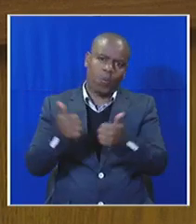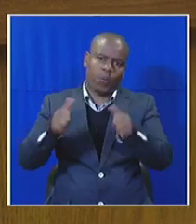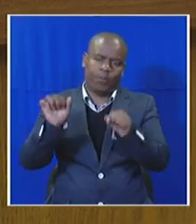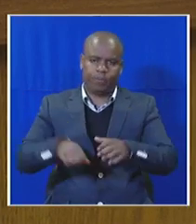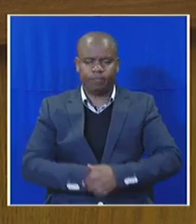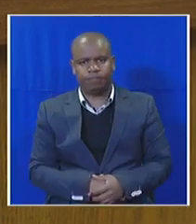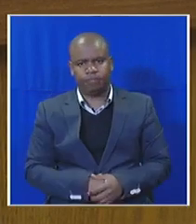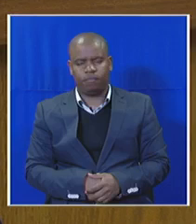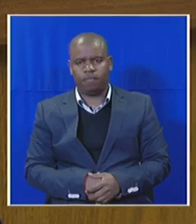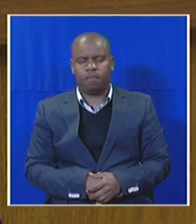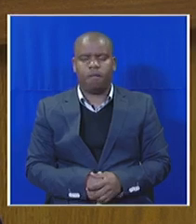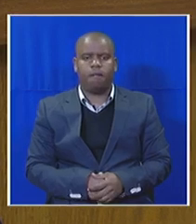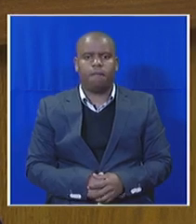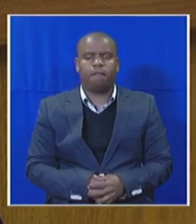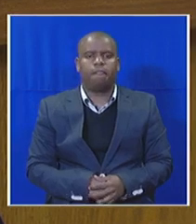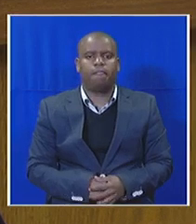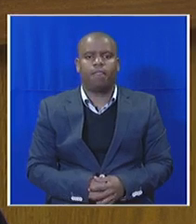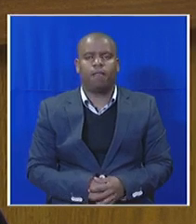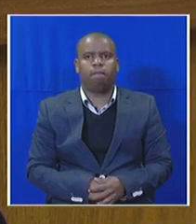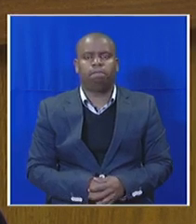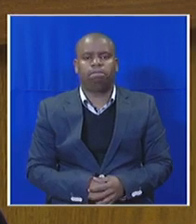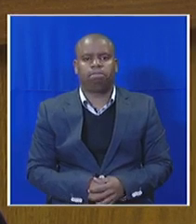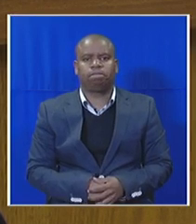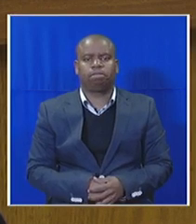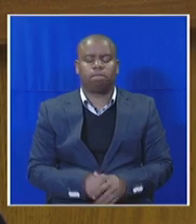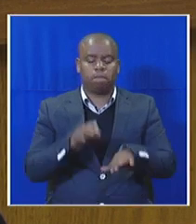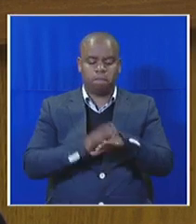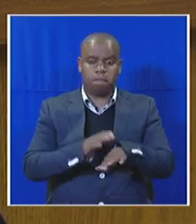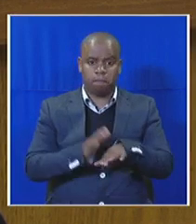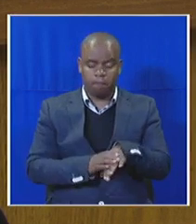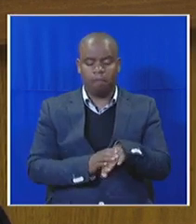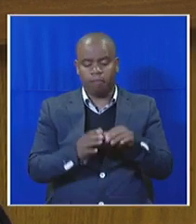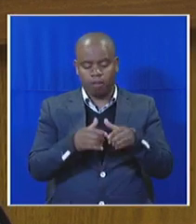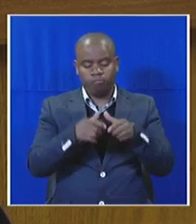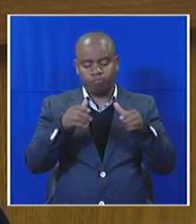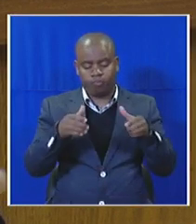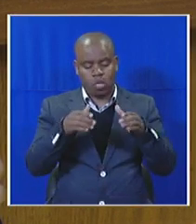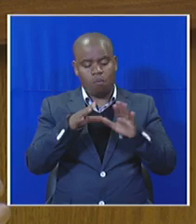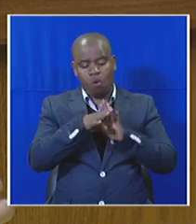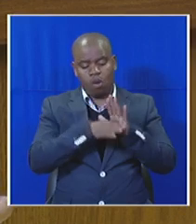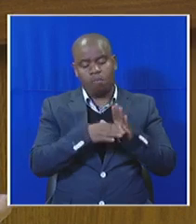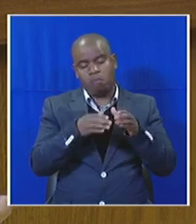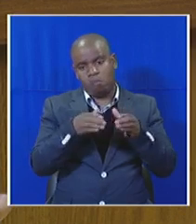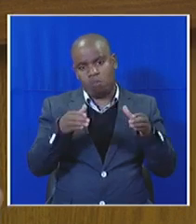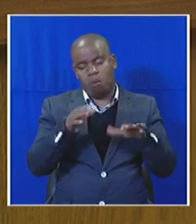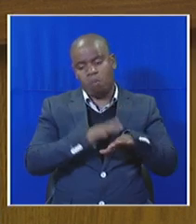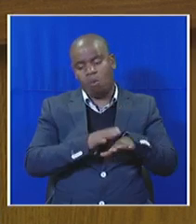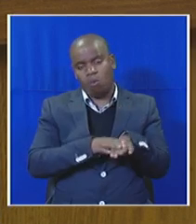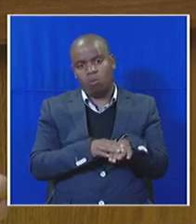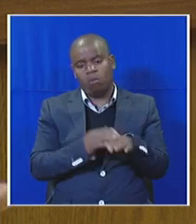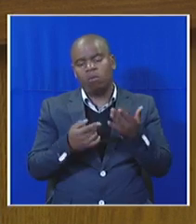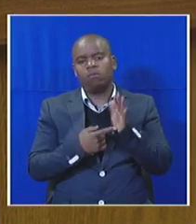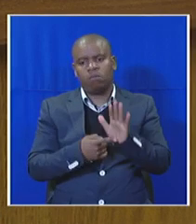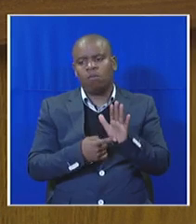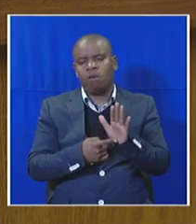countries. The expansion and further development of this program will provide